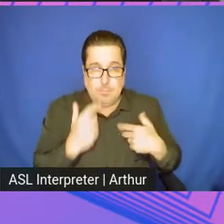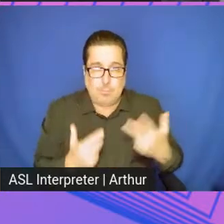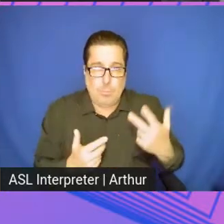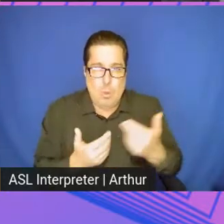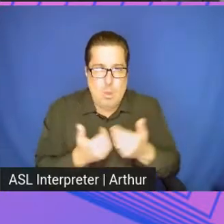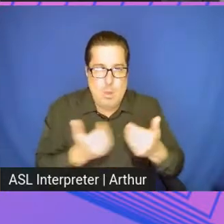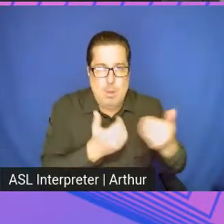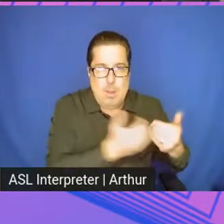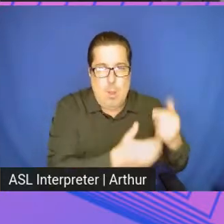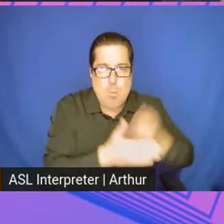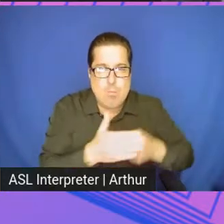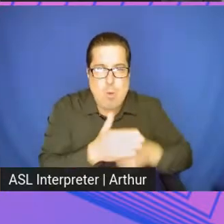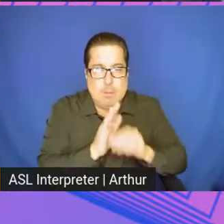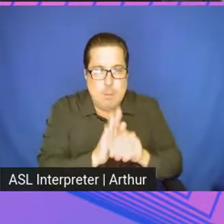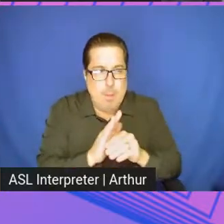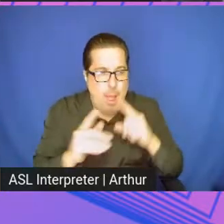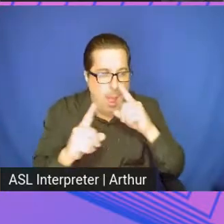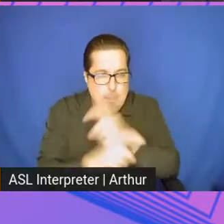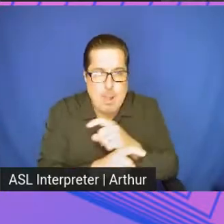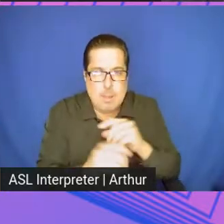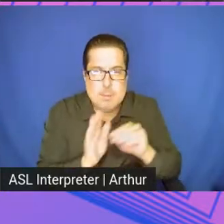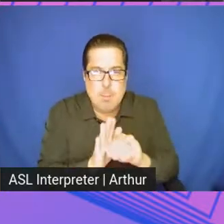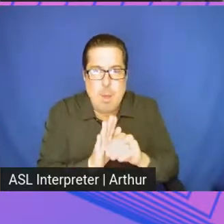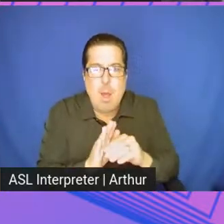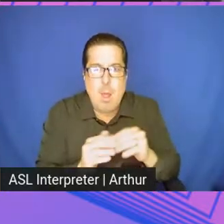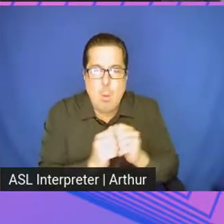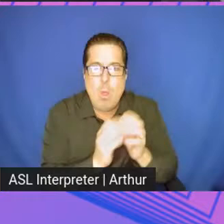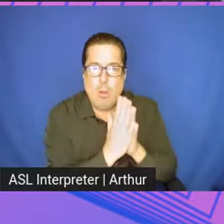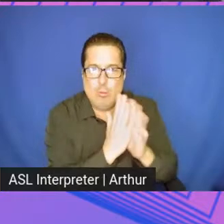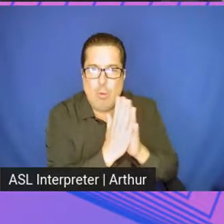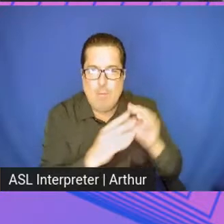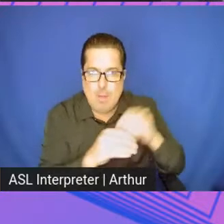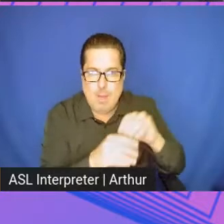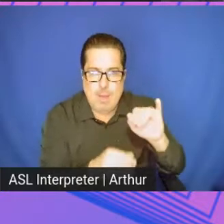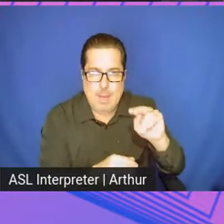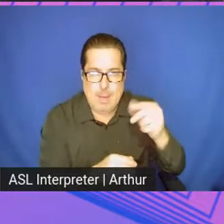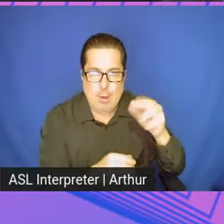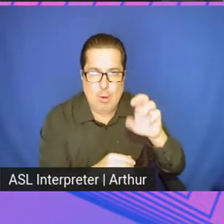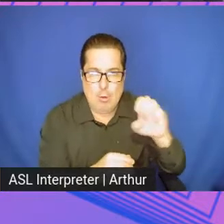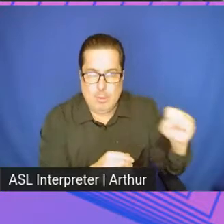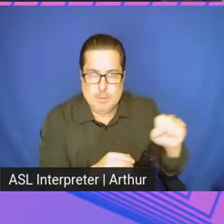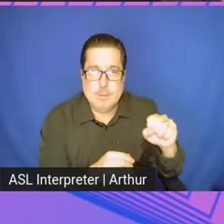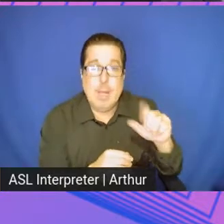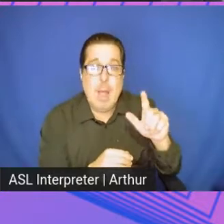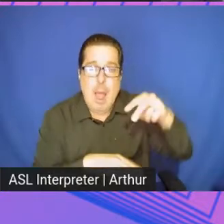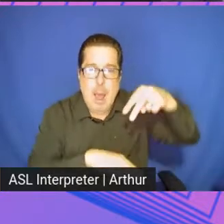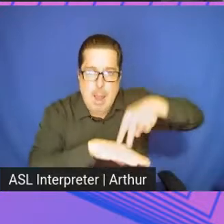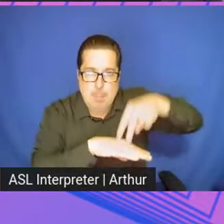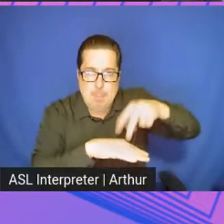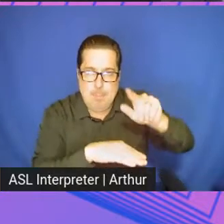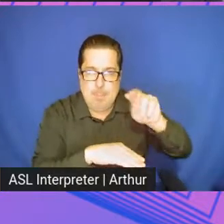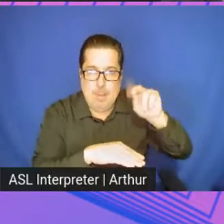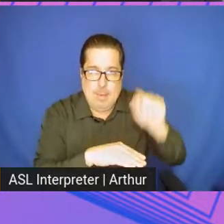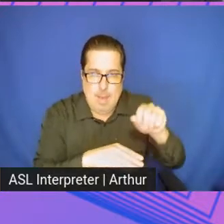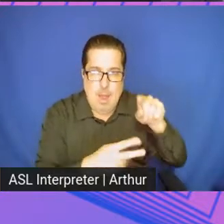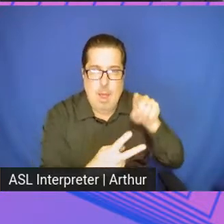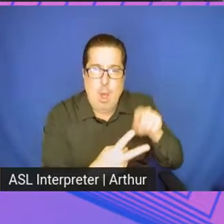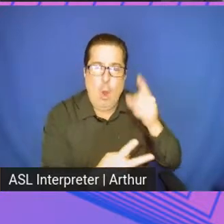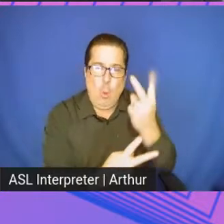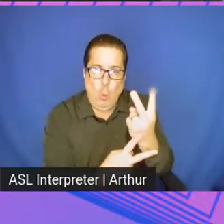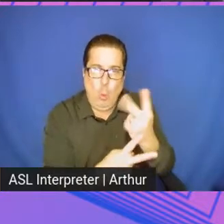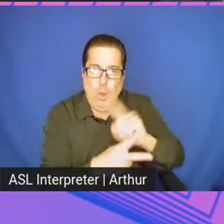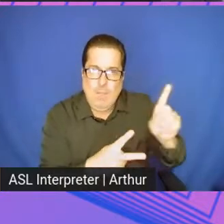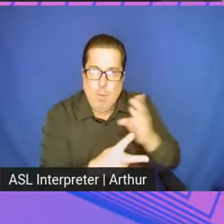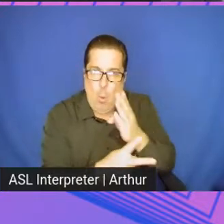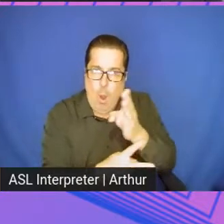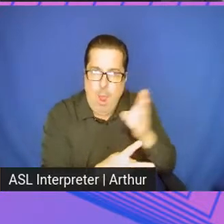and complexity models for web traffic and ingress. So let's start with AWS Lambda. There are 2 different ways. You have a choice. You can